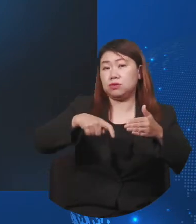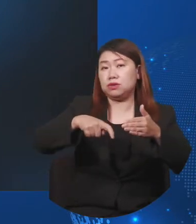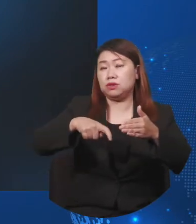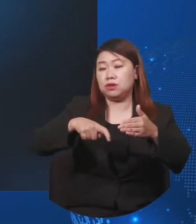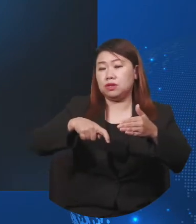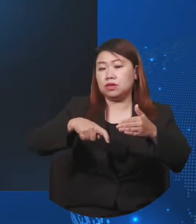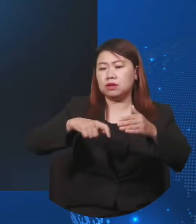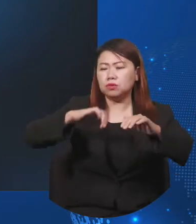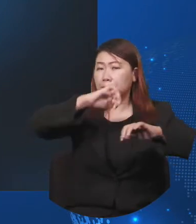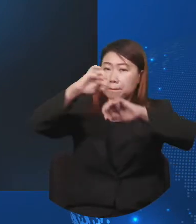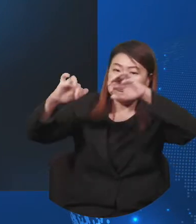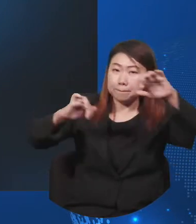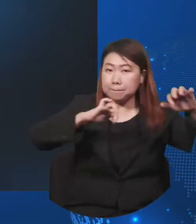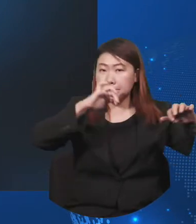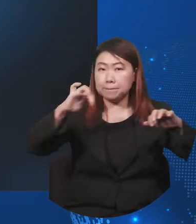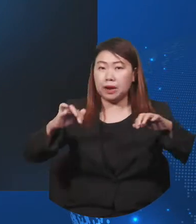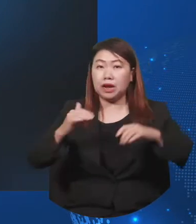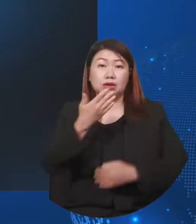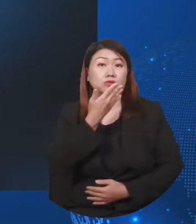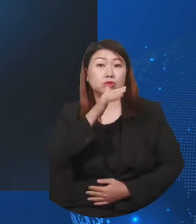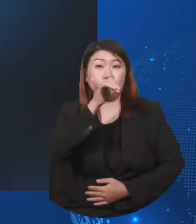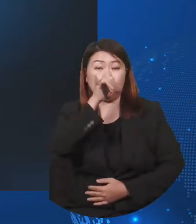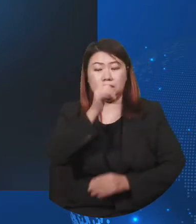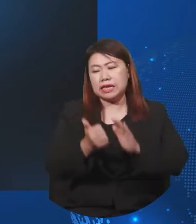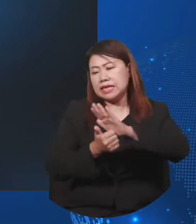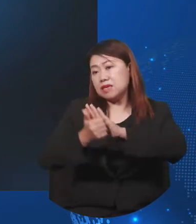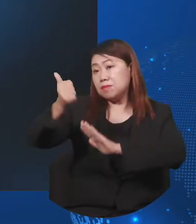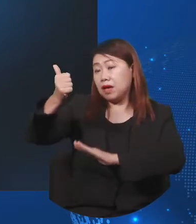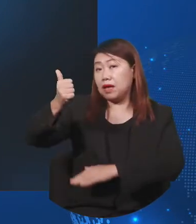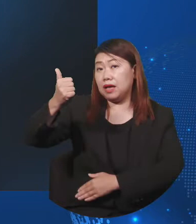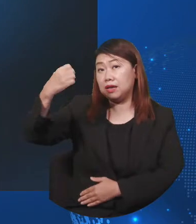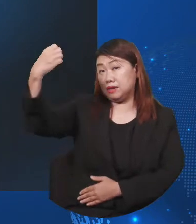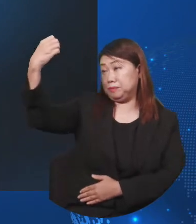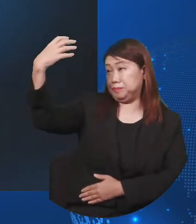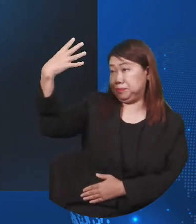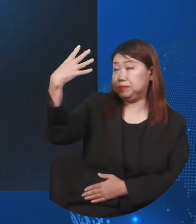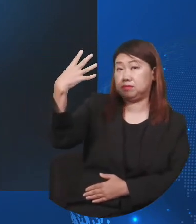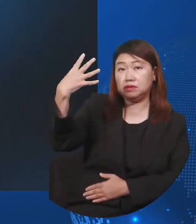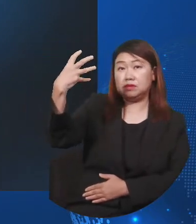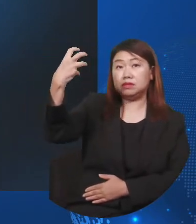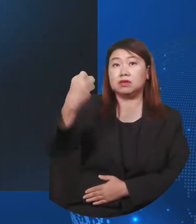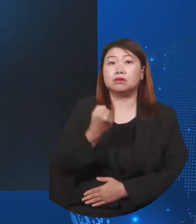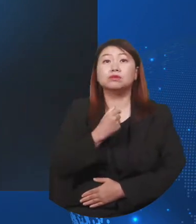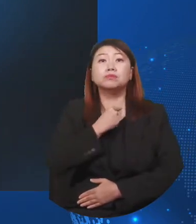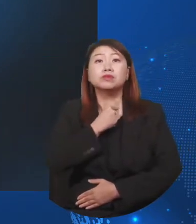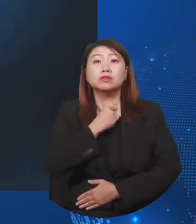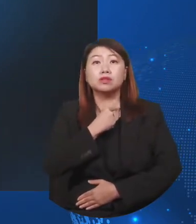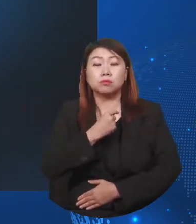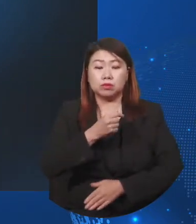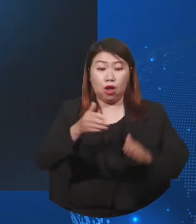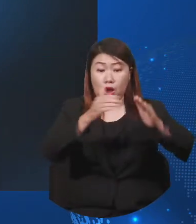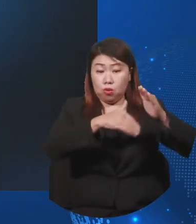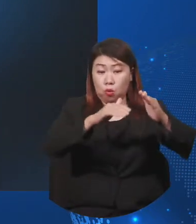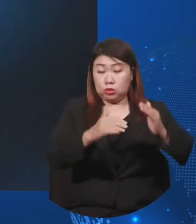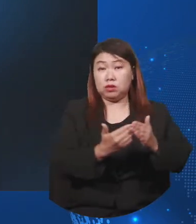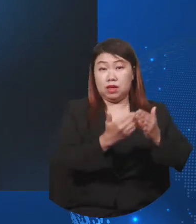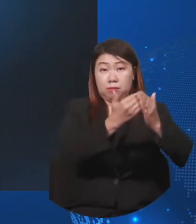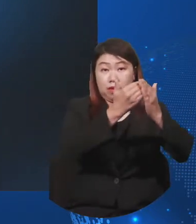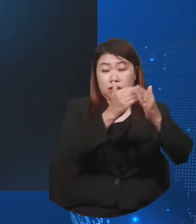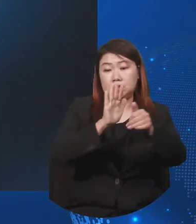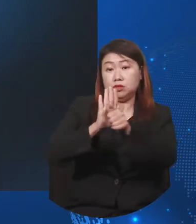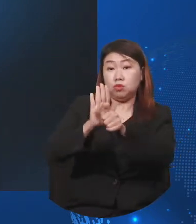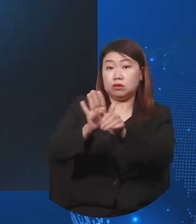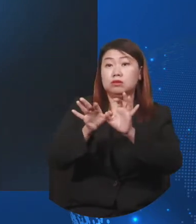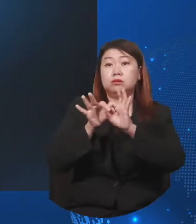development cooperation must still come from the potential to continue increasing ODA. I know there's